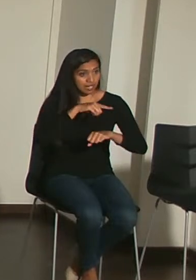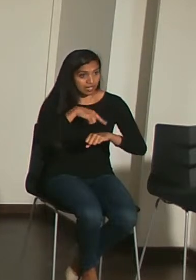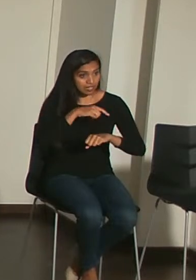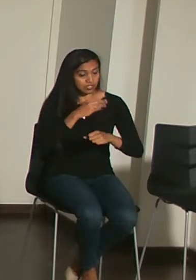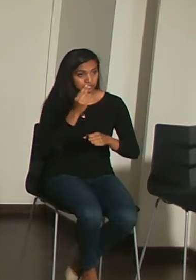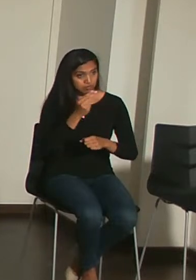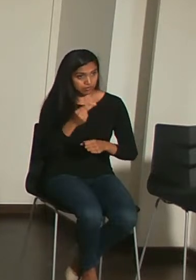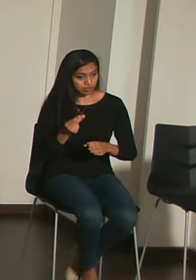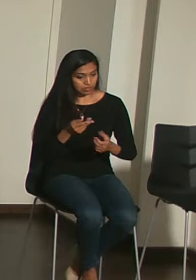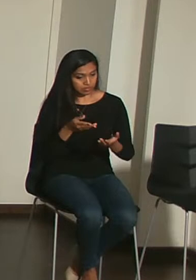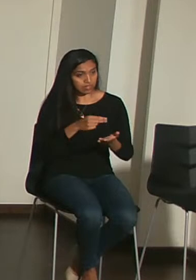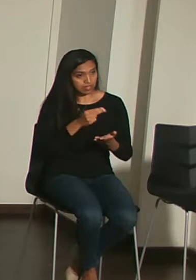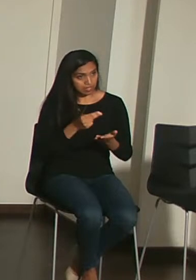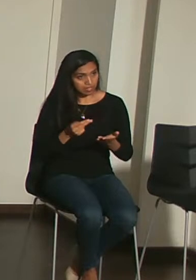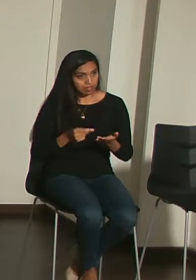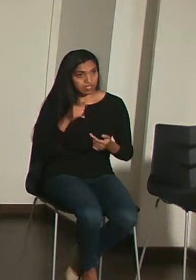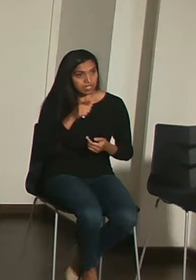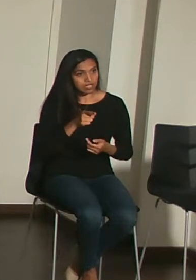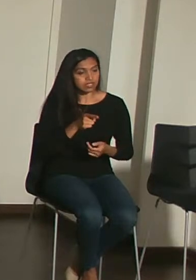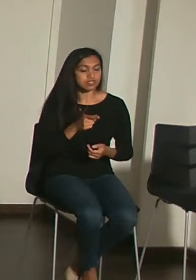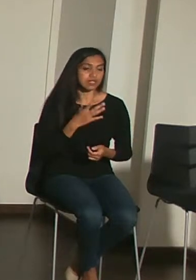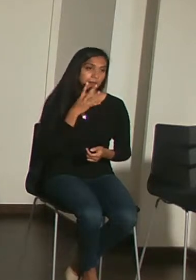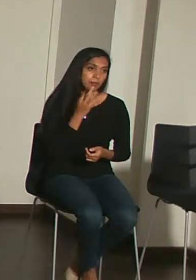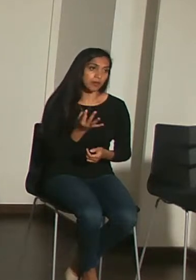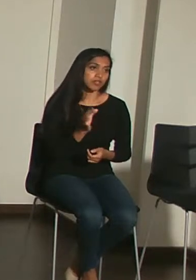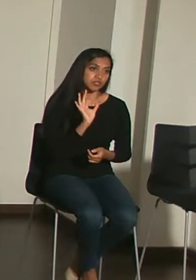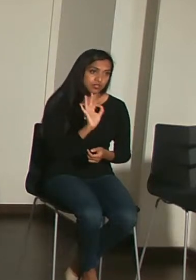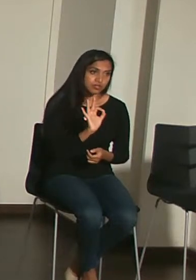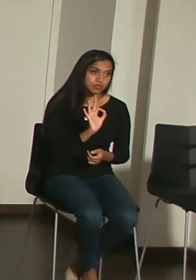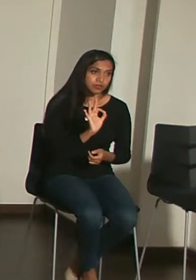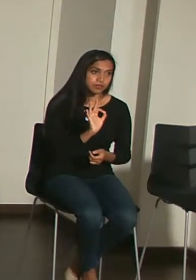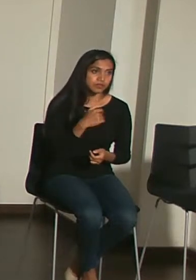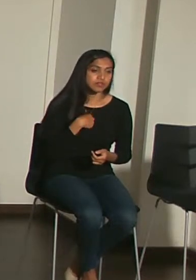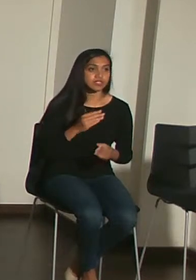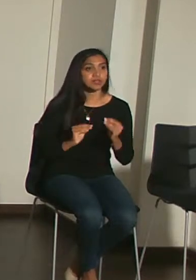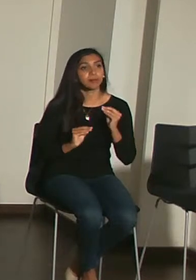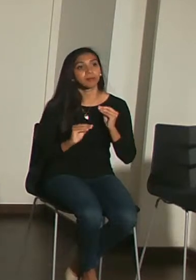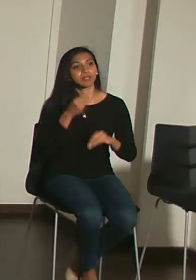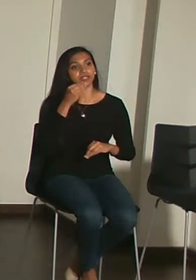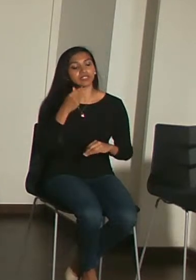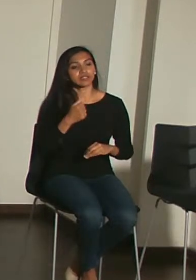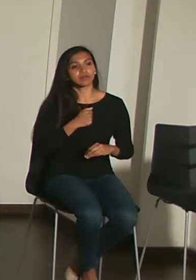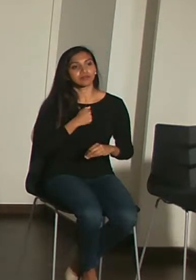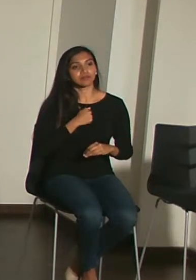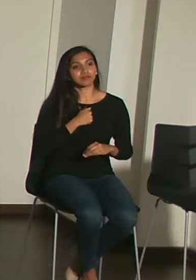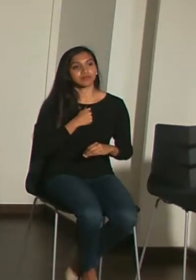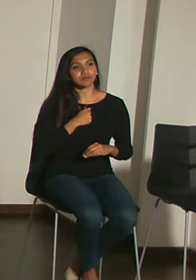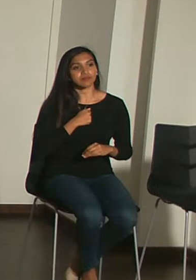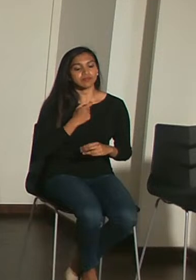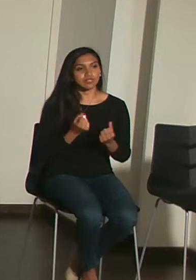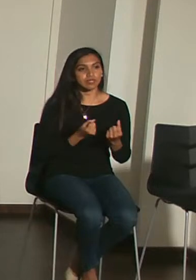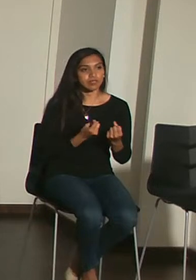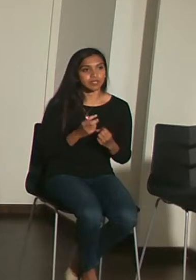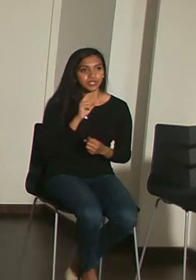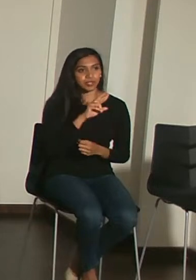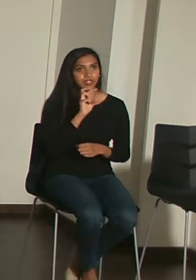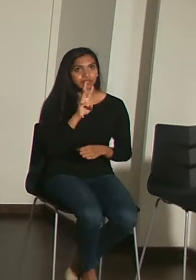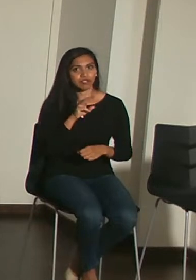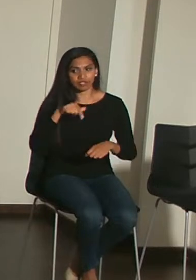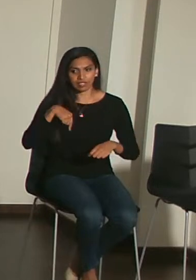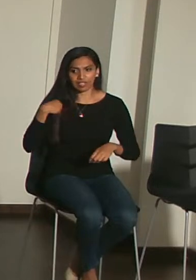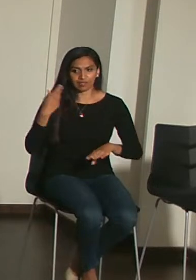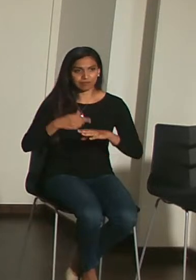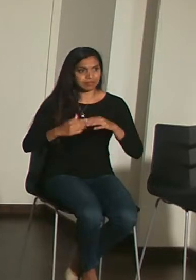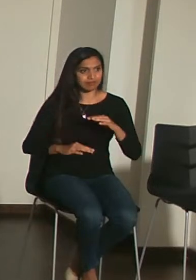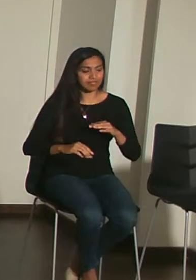it. Colombo traffic is a little bit better than Bangalore traffic, but I've not even spent 24 hours here,